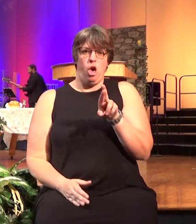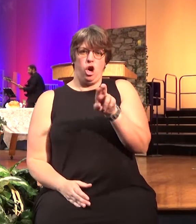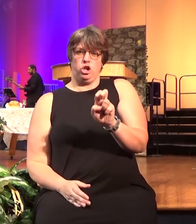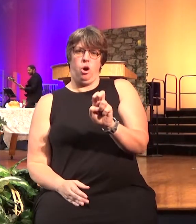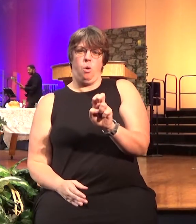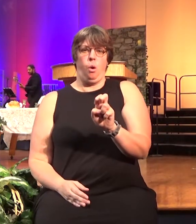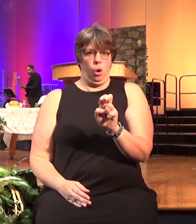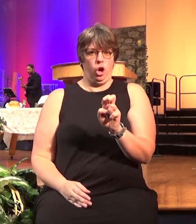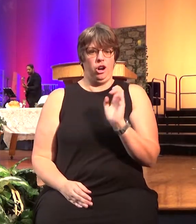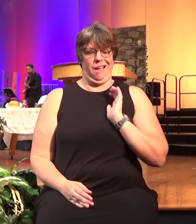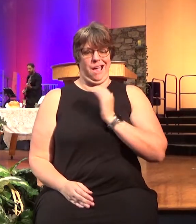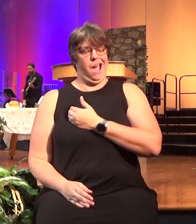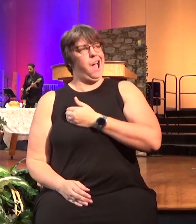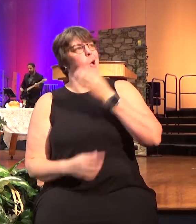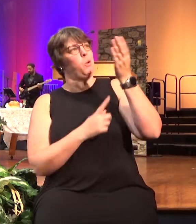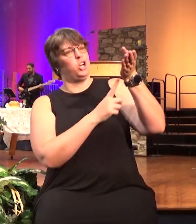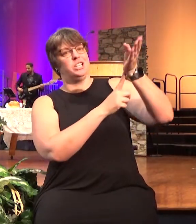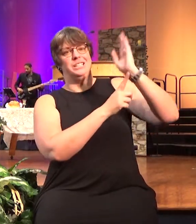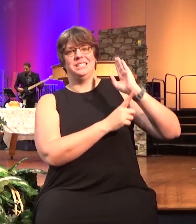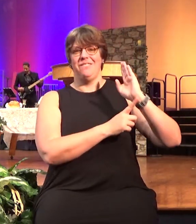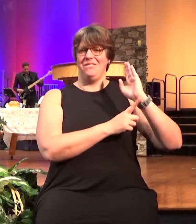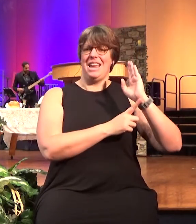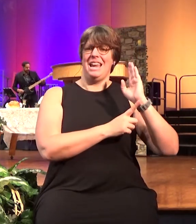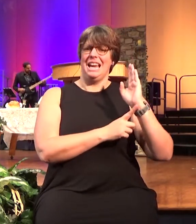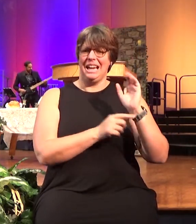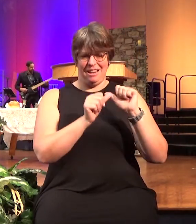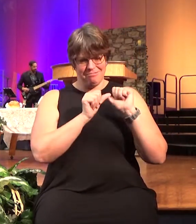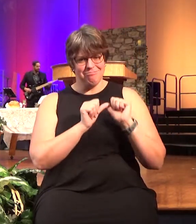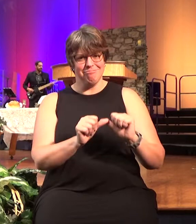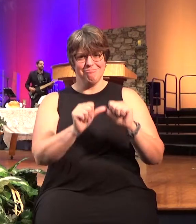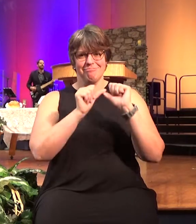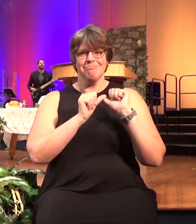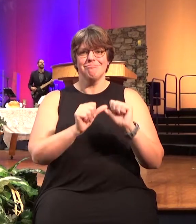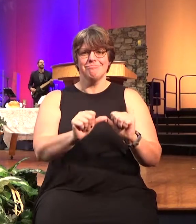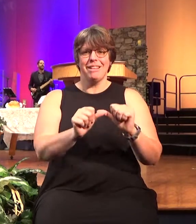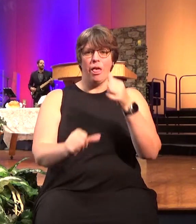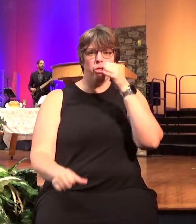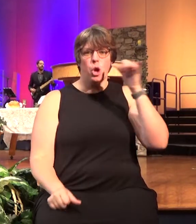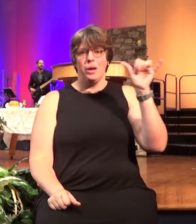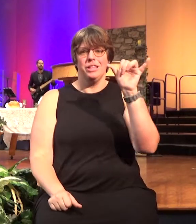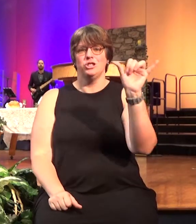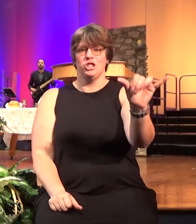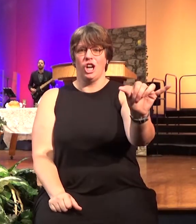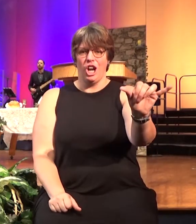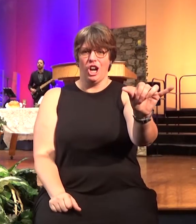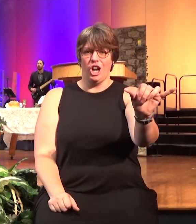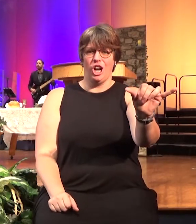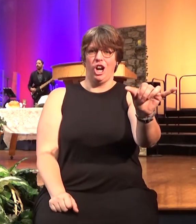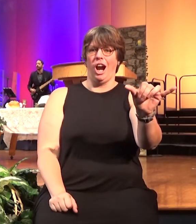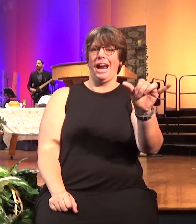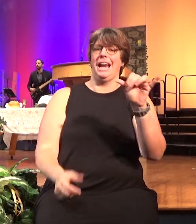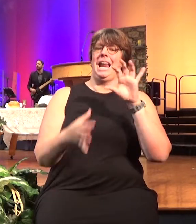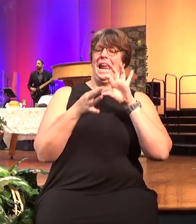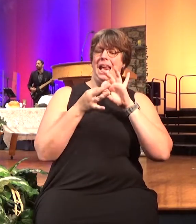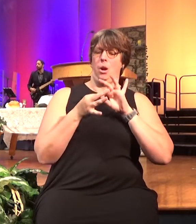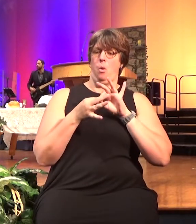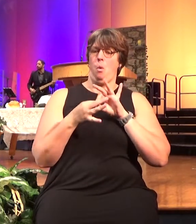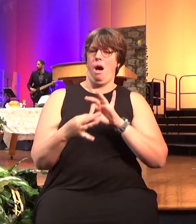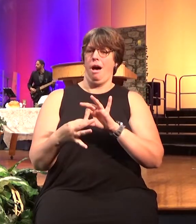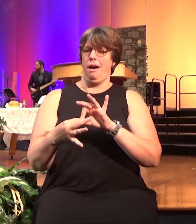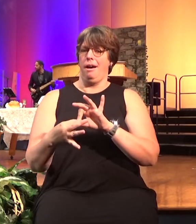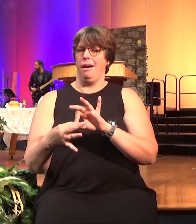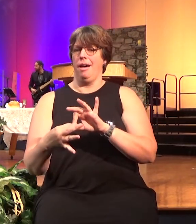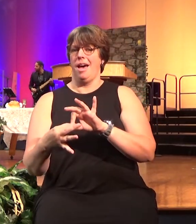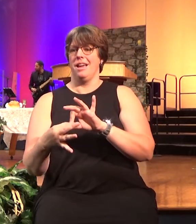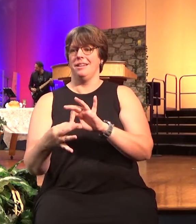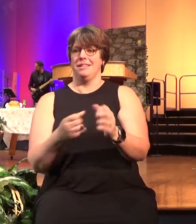love, one love, yeah, one love.